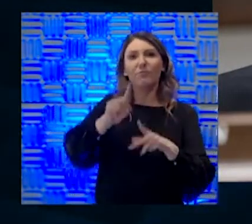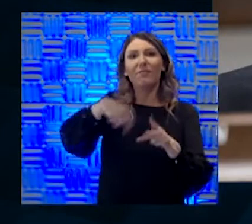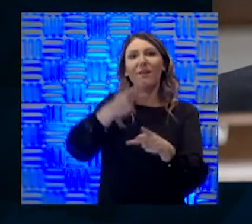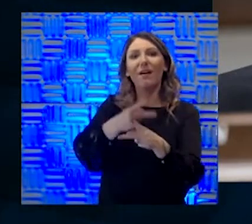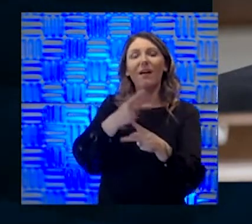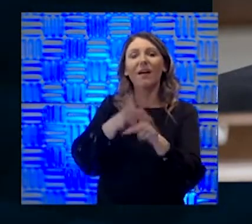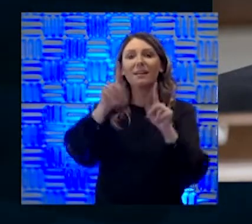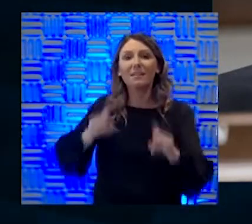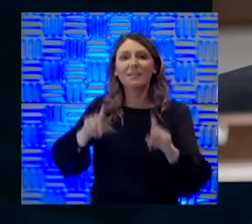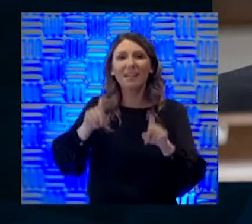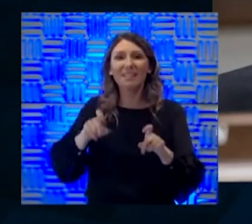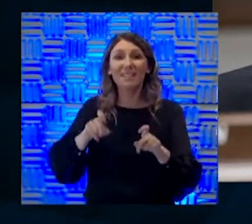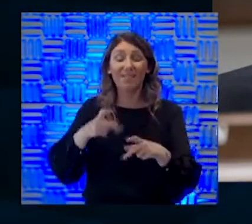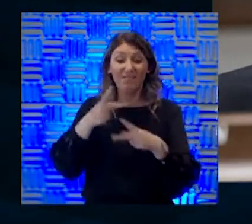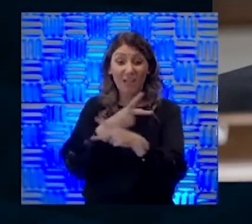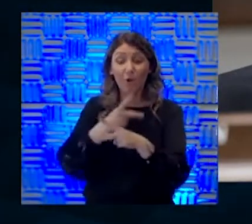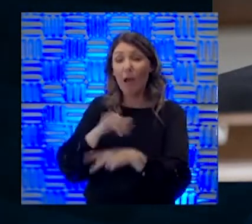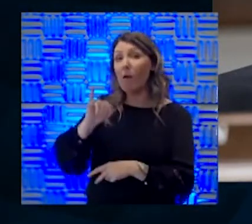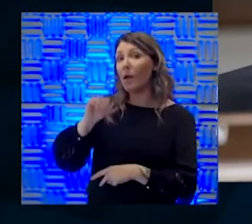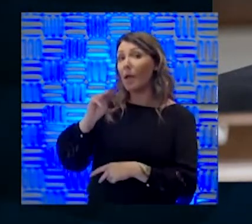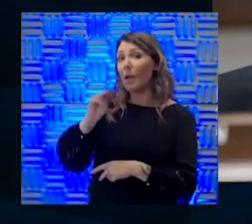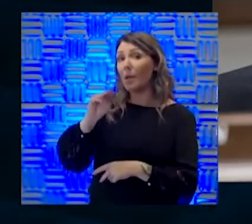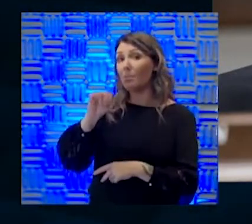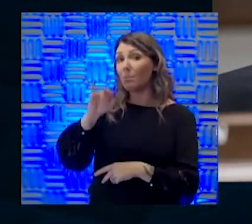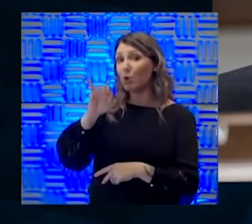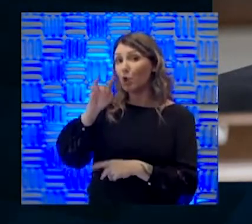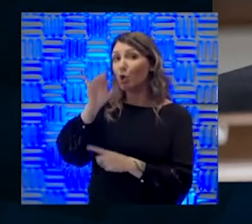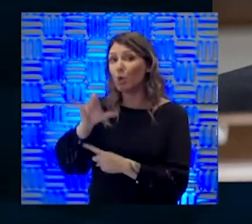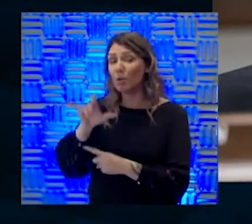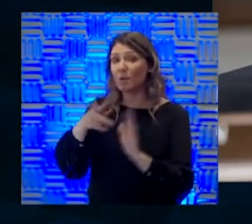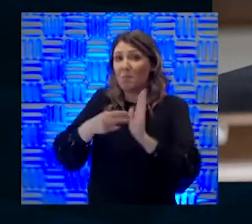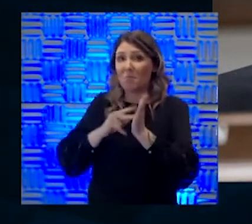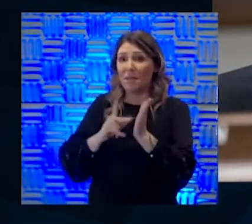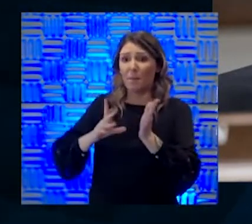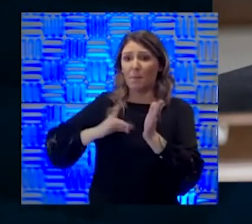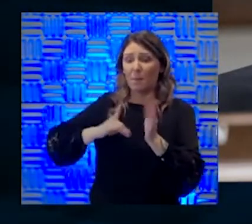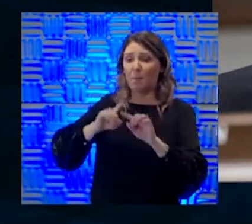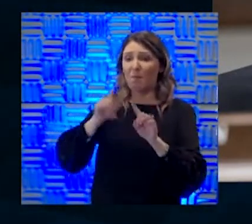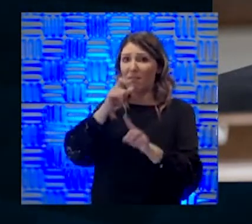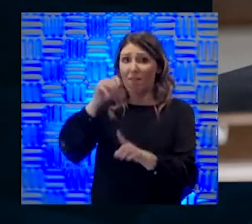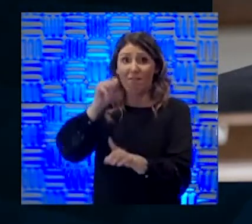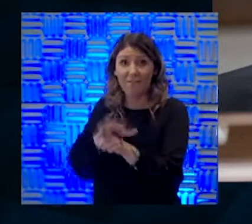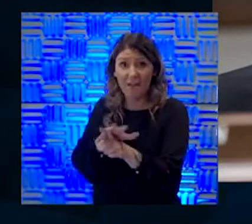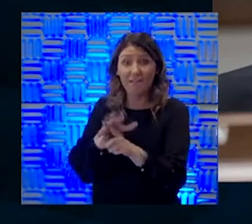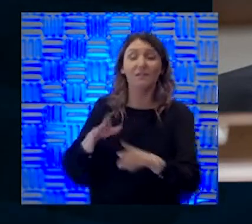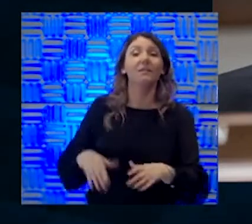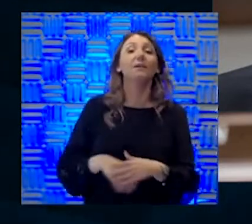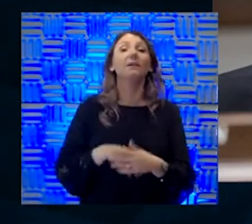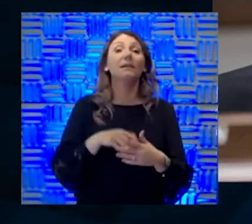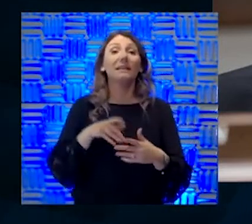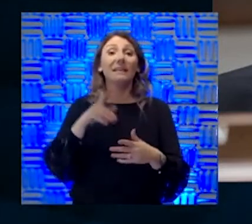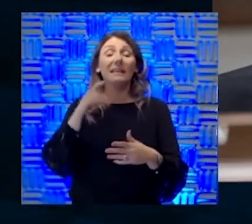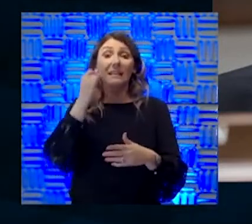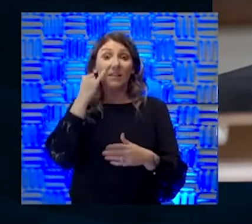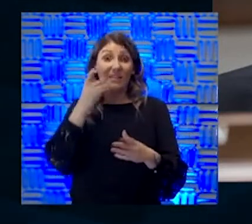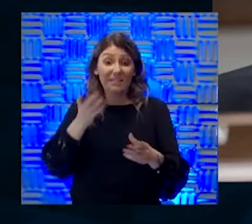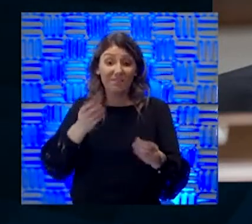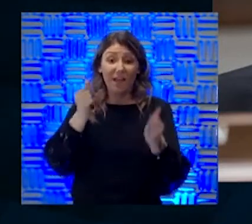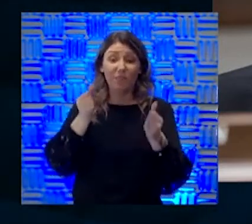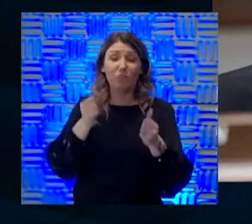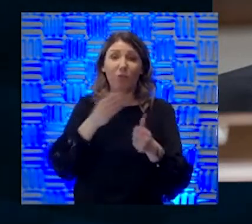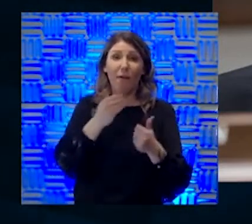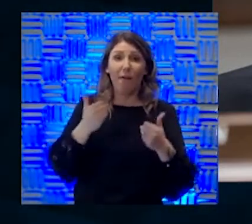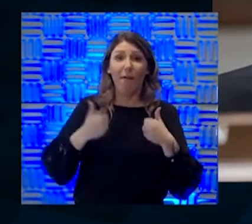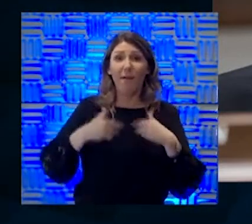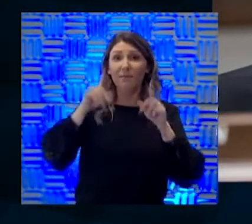Determining immunity is one of them. It will help us get to a point where Americans and Kansans want to be faster if we had testing. And